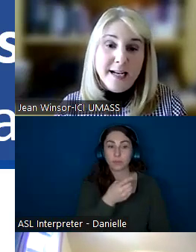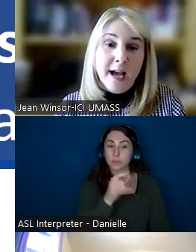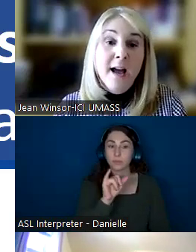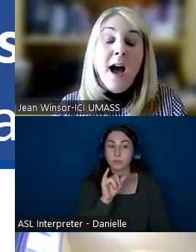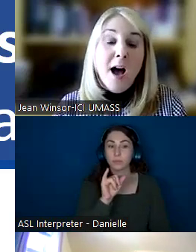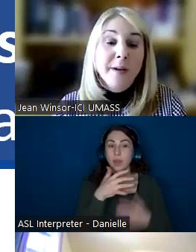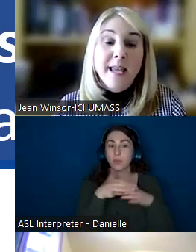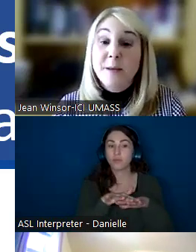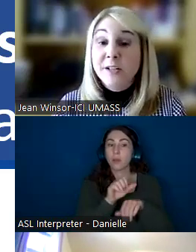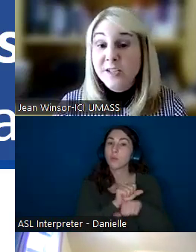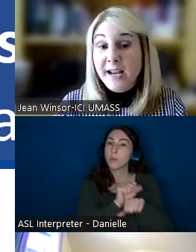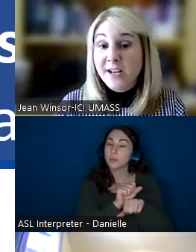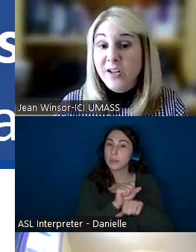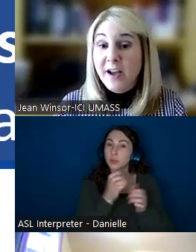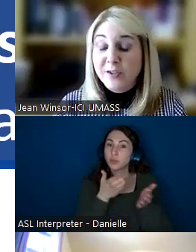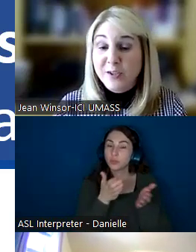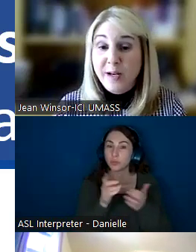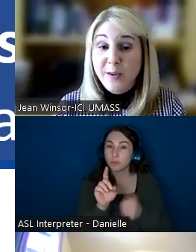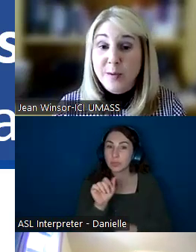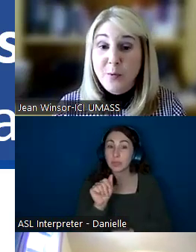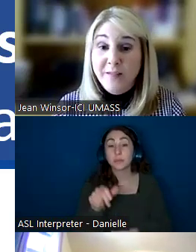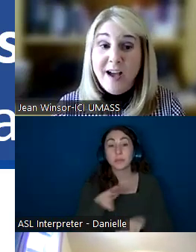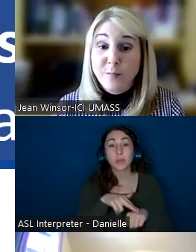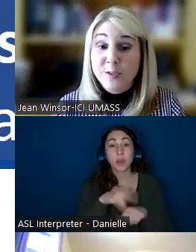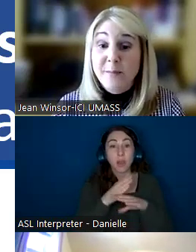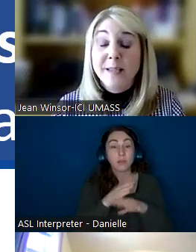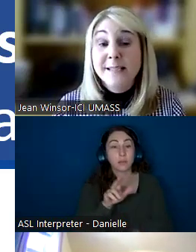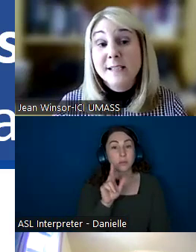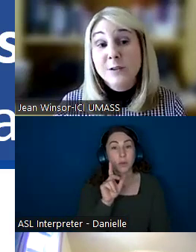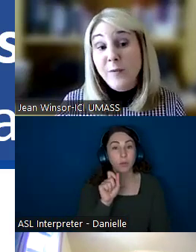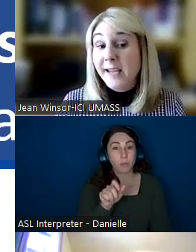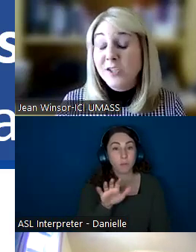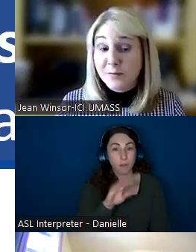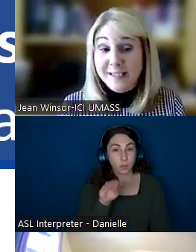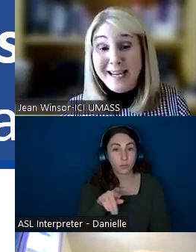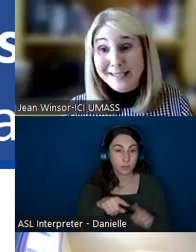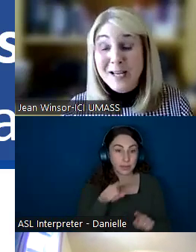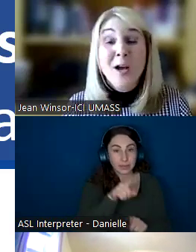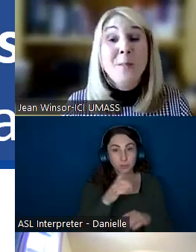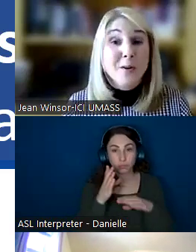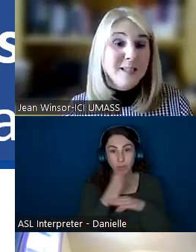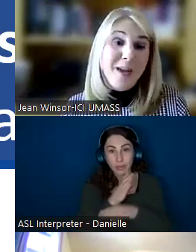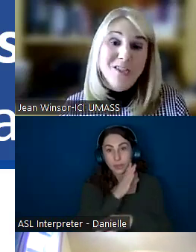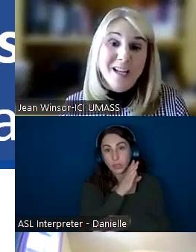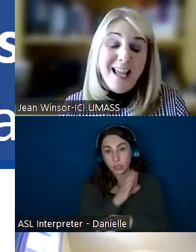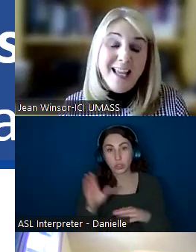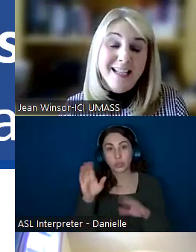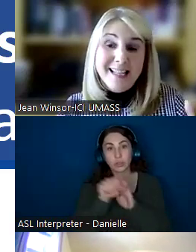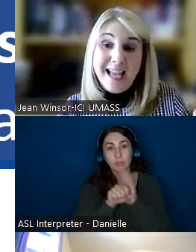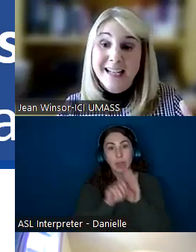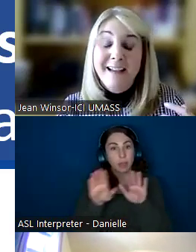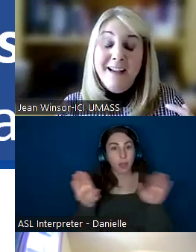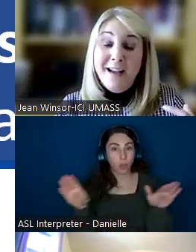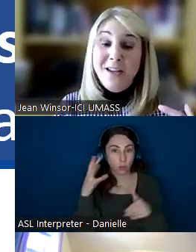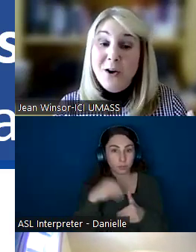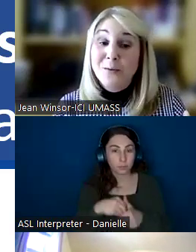service data. Again, I mentioned that national average is 23.5%, but this is the range of states' participation. And I